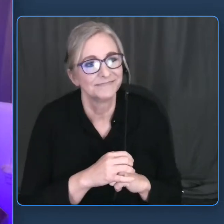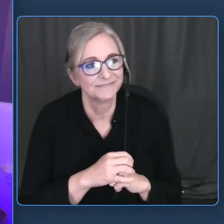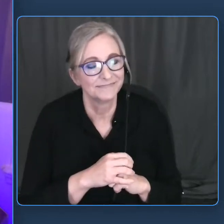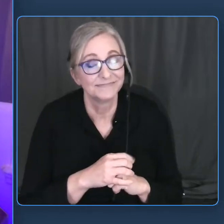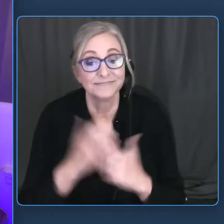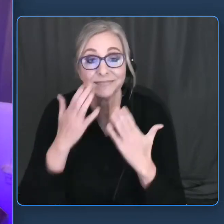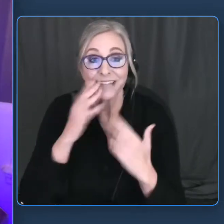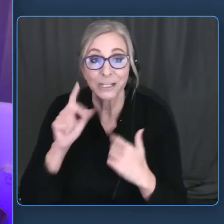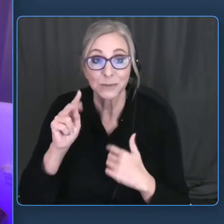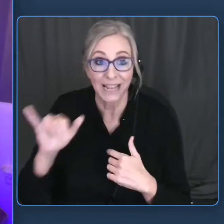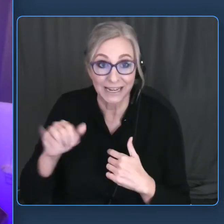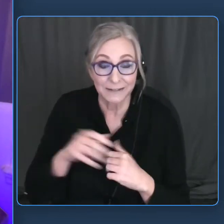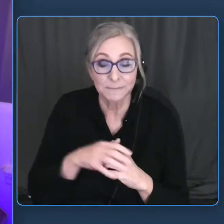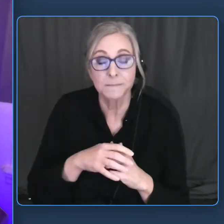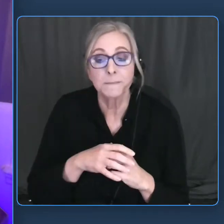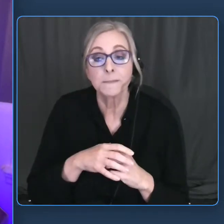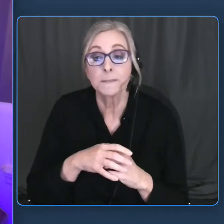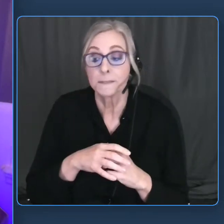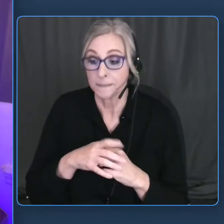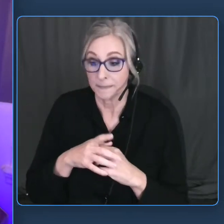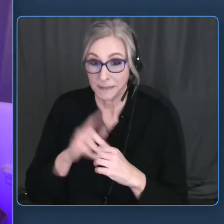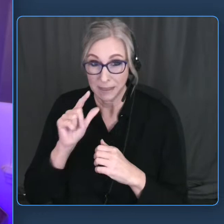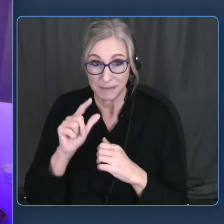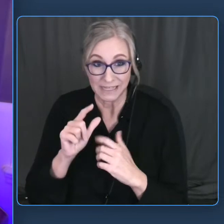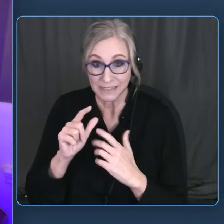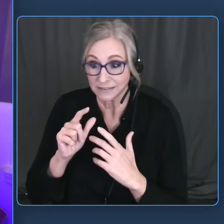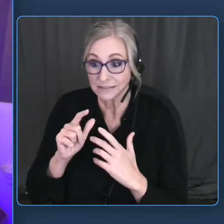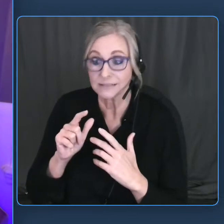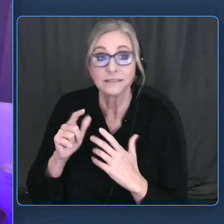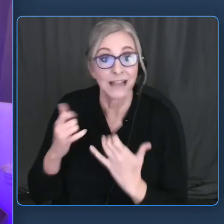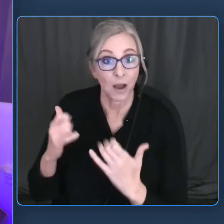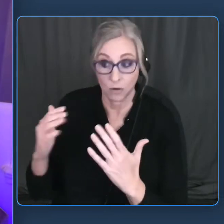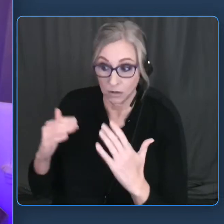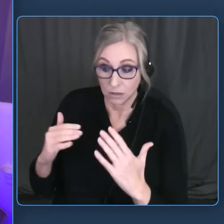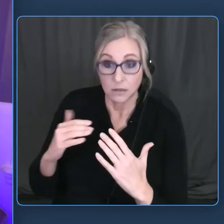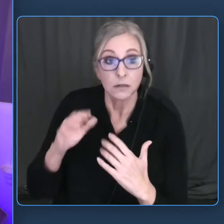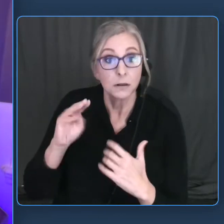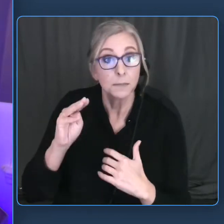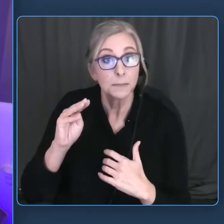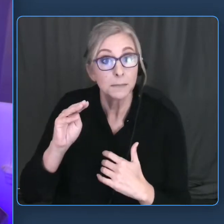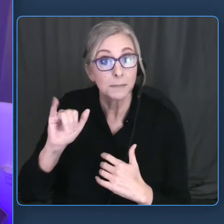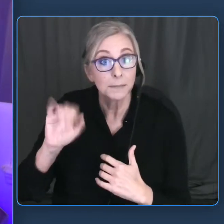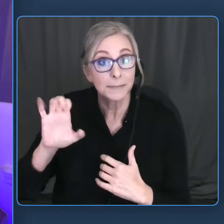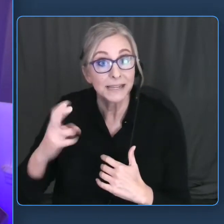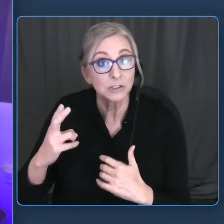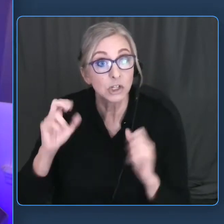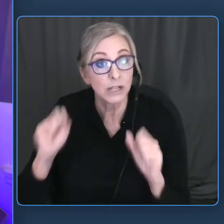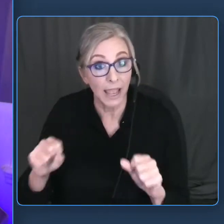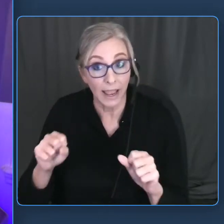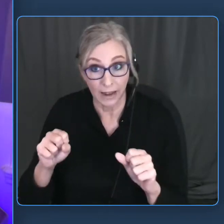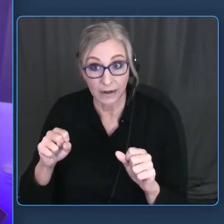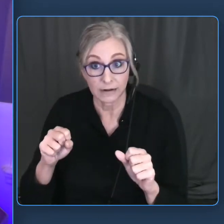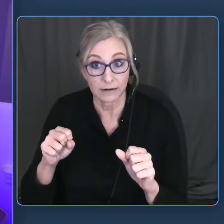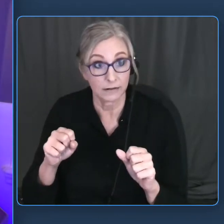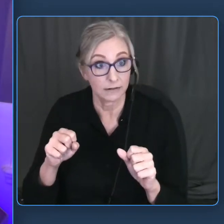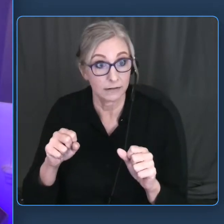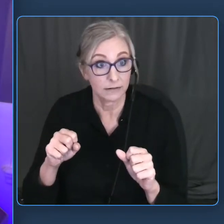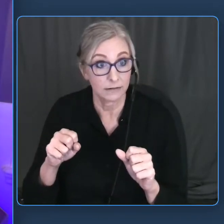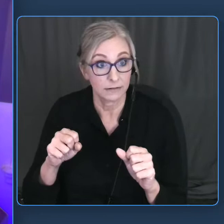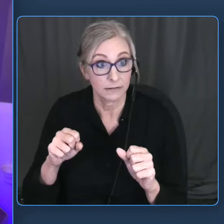Thank you, Danny. And let me pull a little bit of an audible. Mitch, can we go to